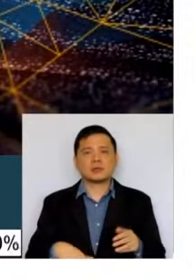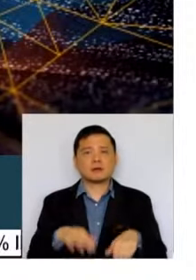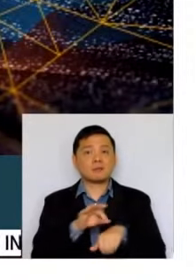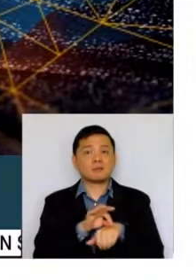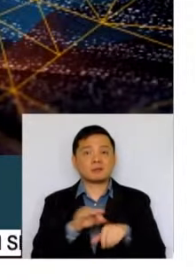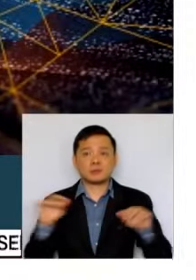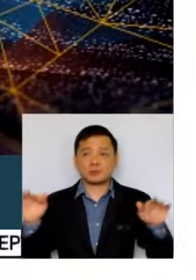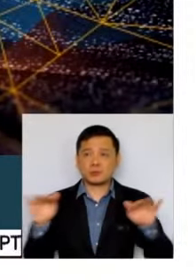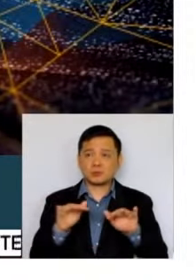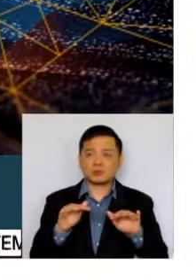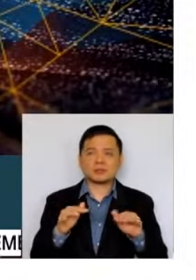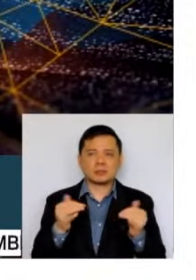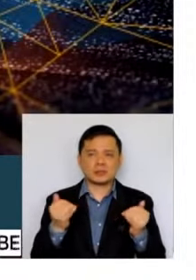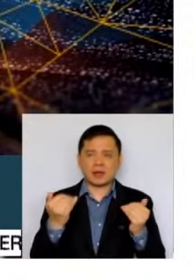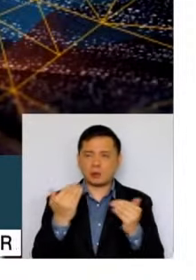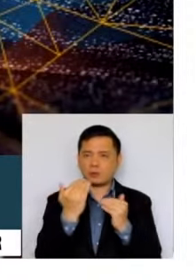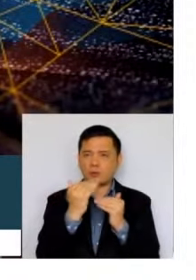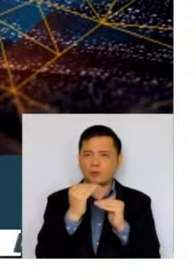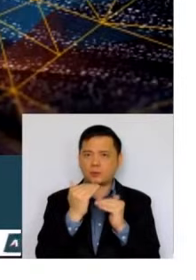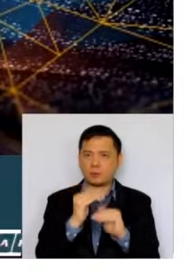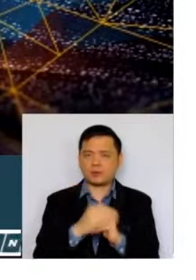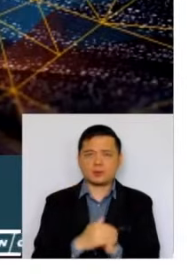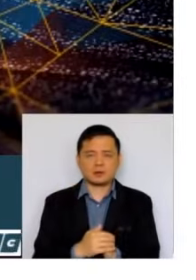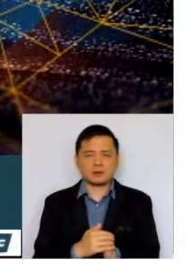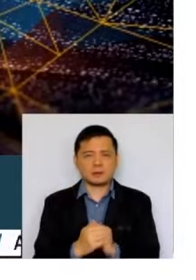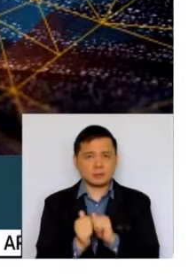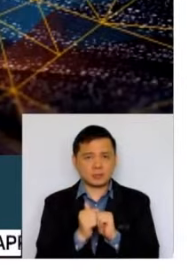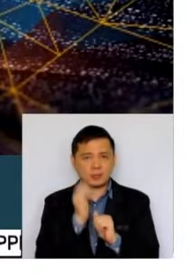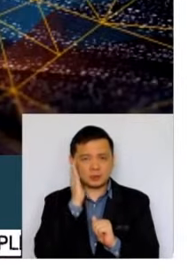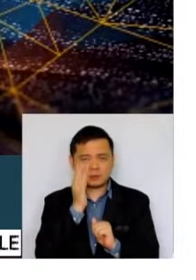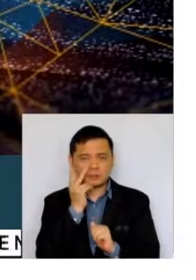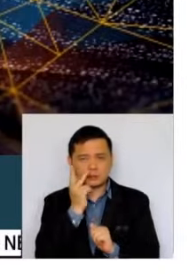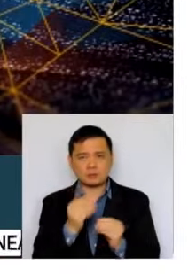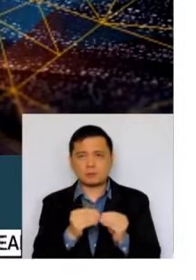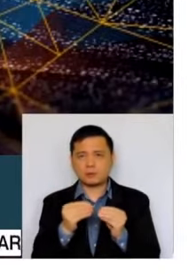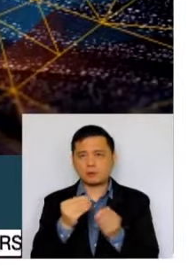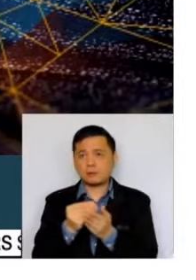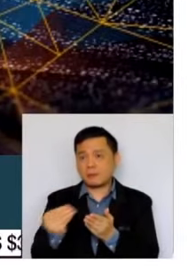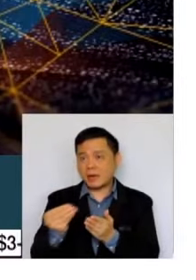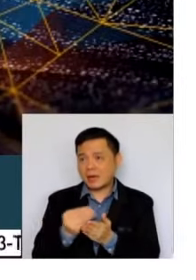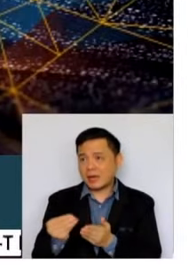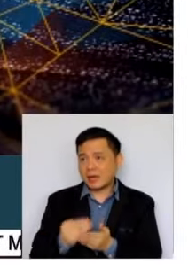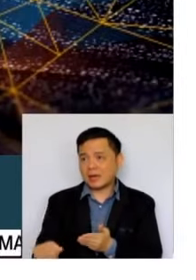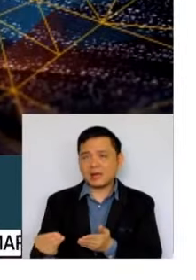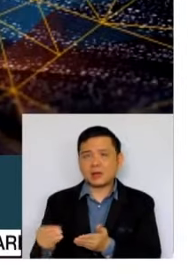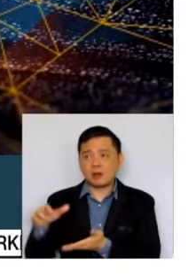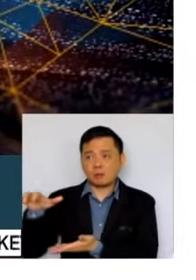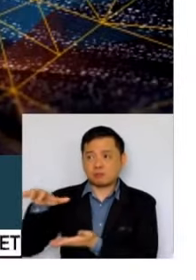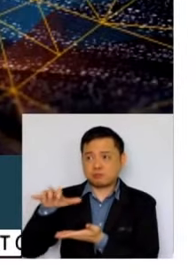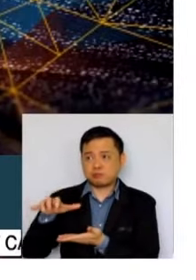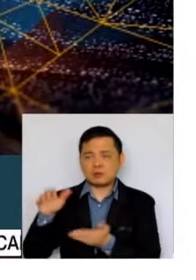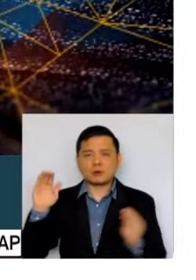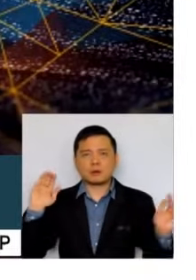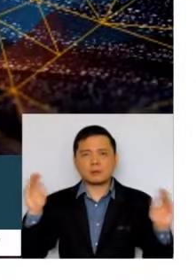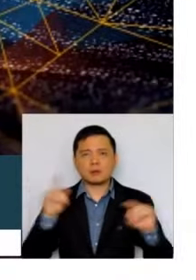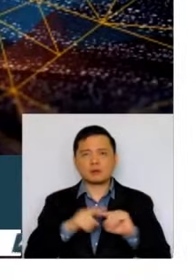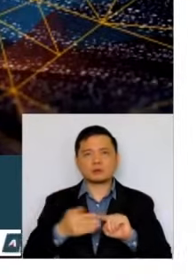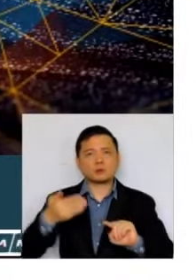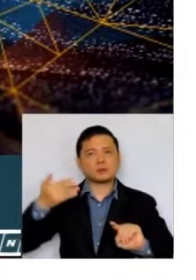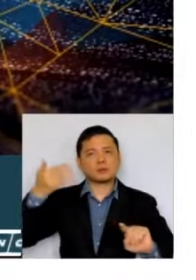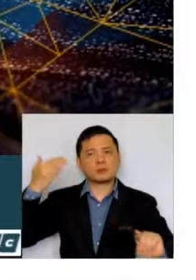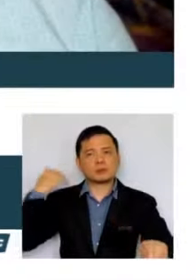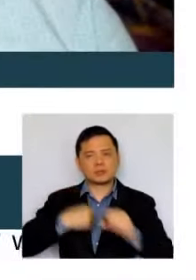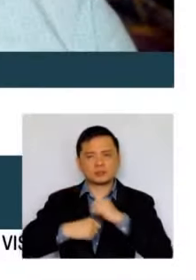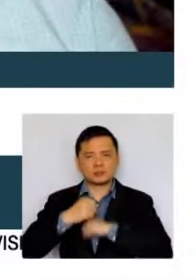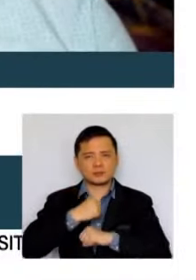is still limited, we will definitely see more spending this time around compared to previous years. Right. Well,